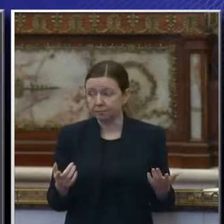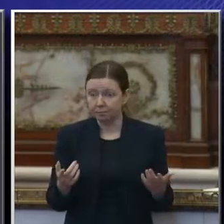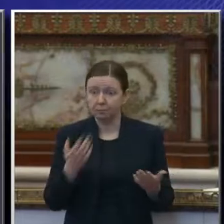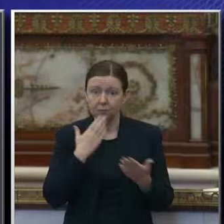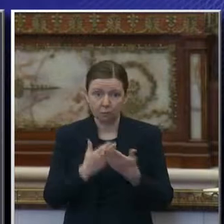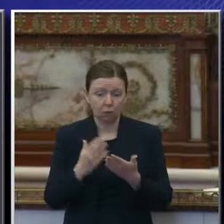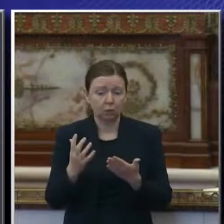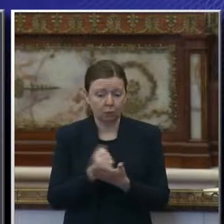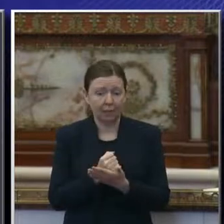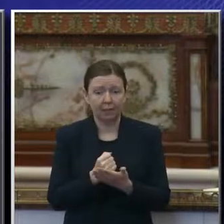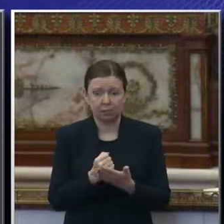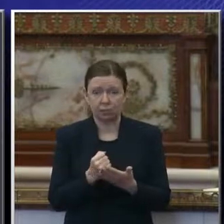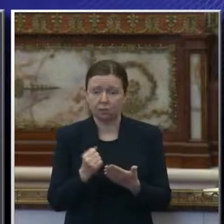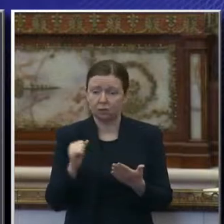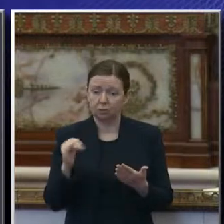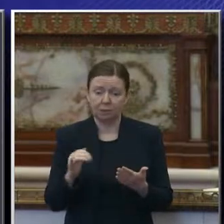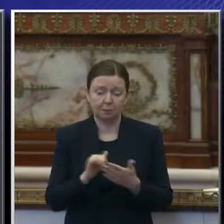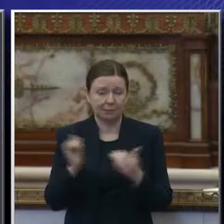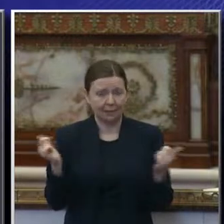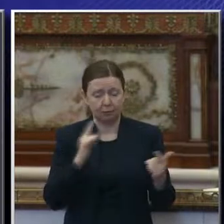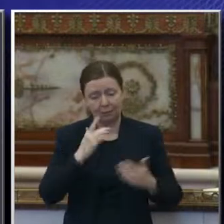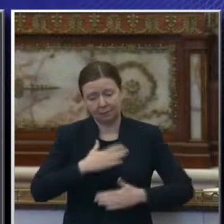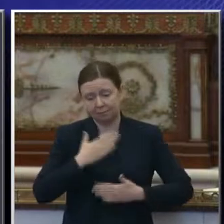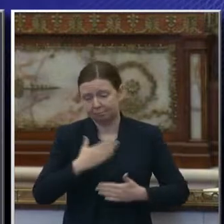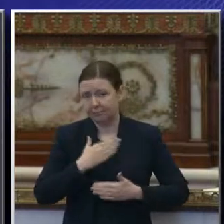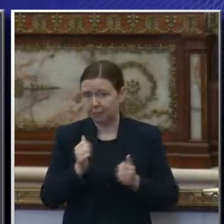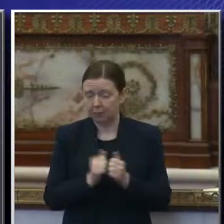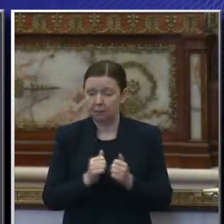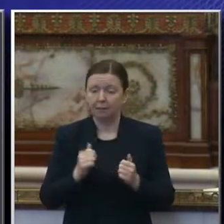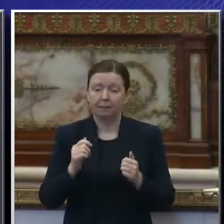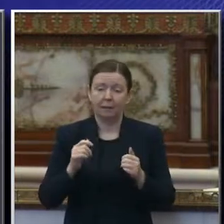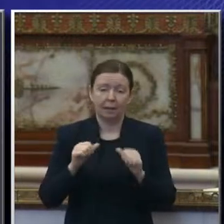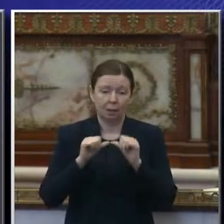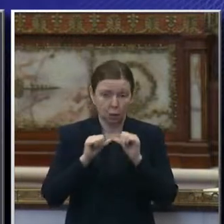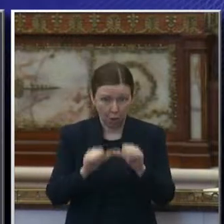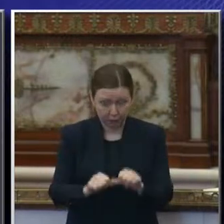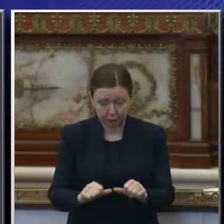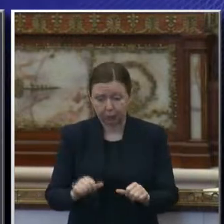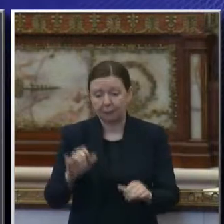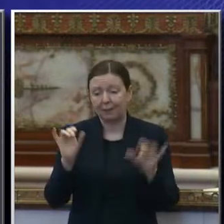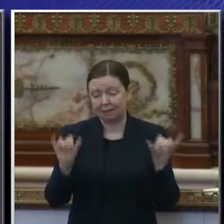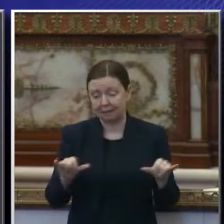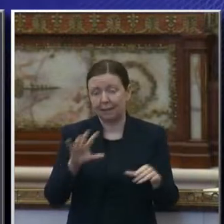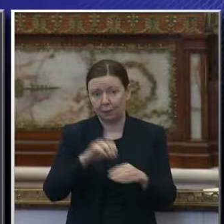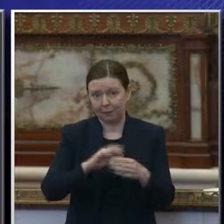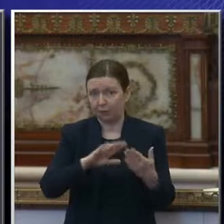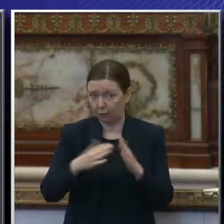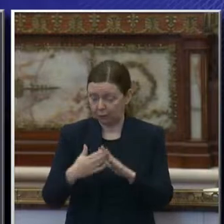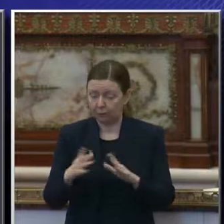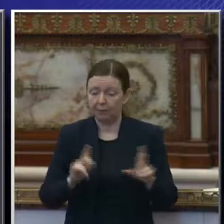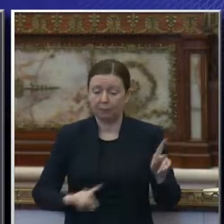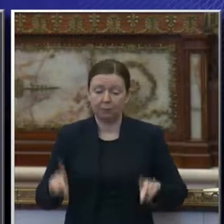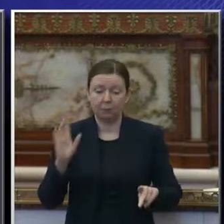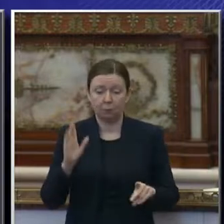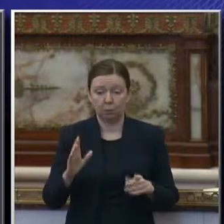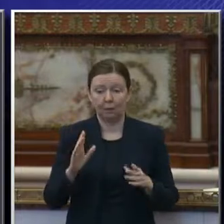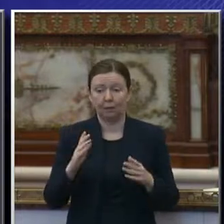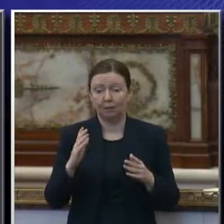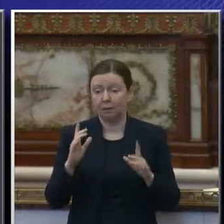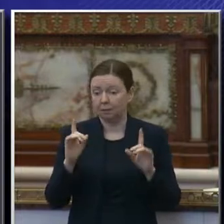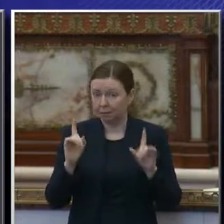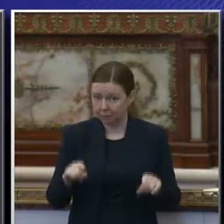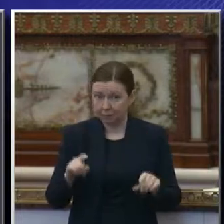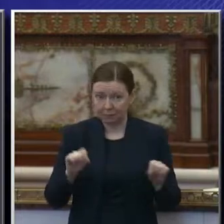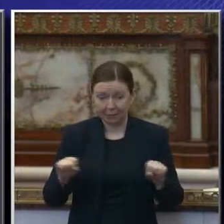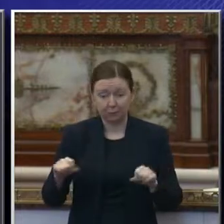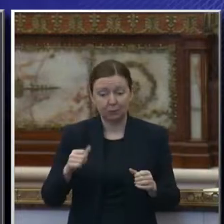wage jobs that everybody's very happy with, and they're long-term jobs, and the jobs stay within the community. And people are able to get to these jobs easily